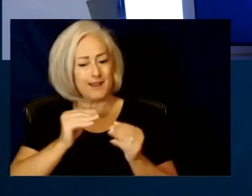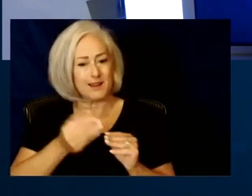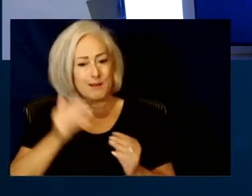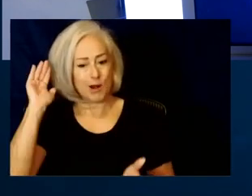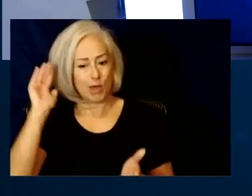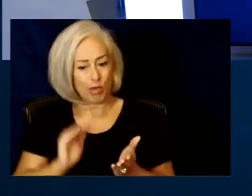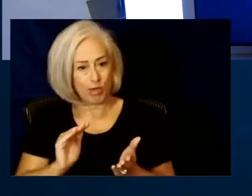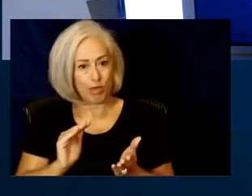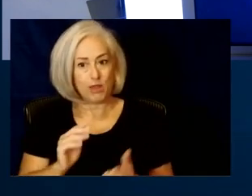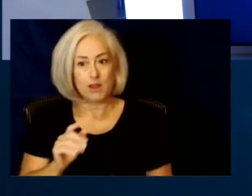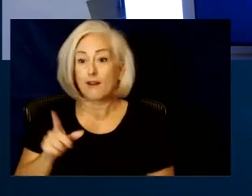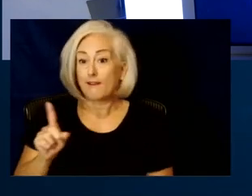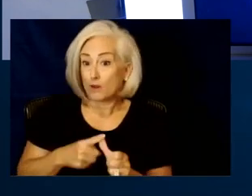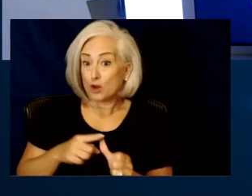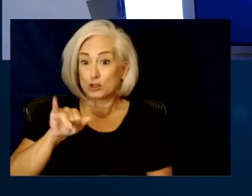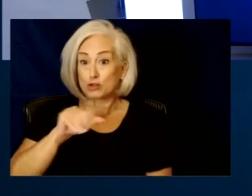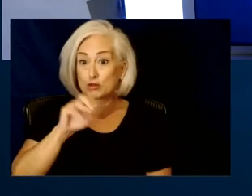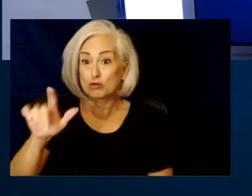feeling?